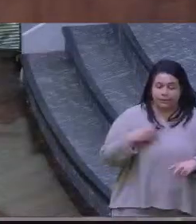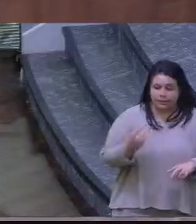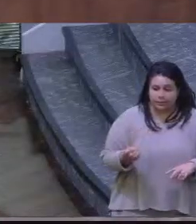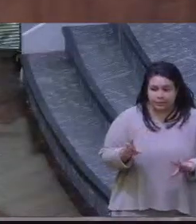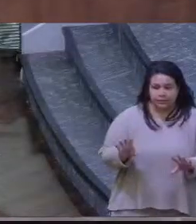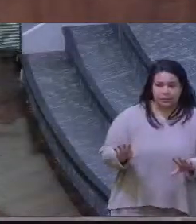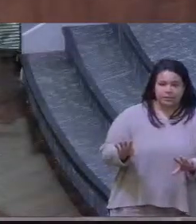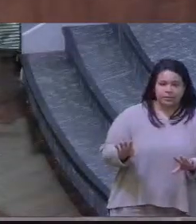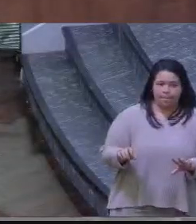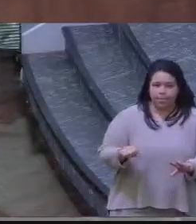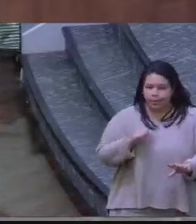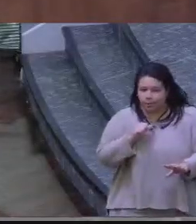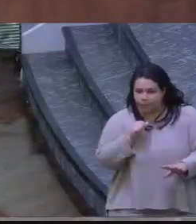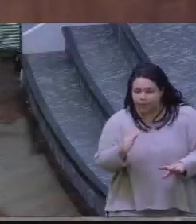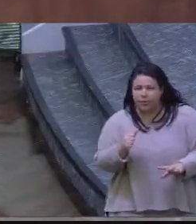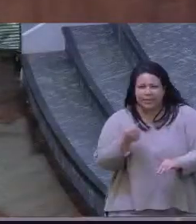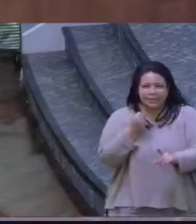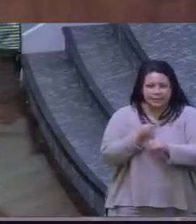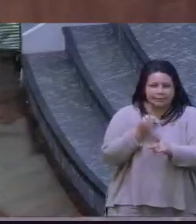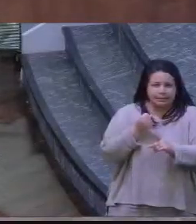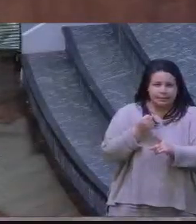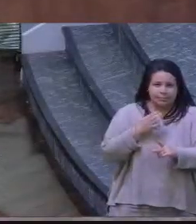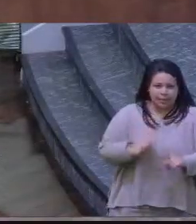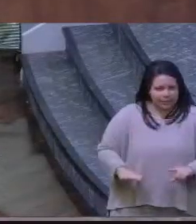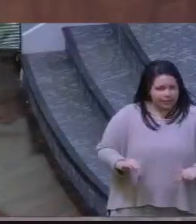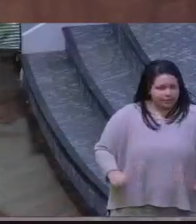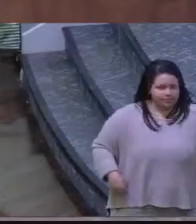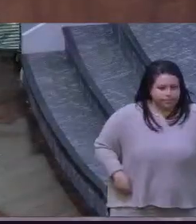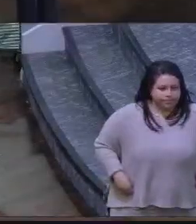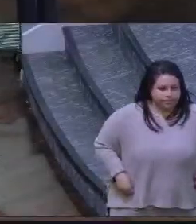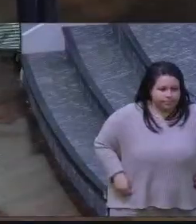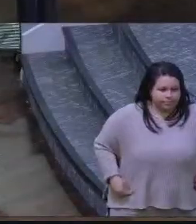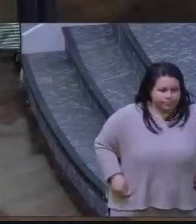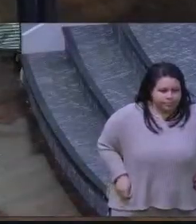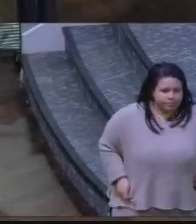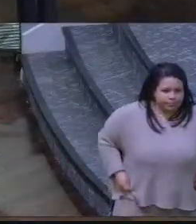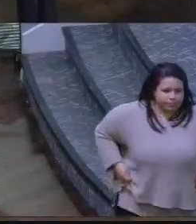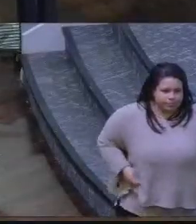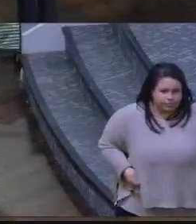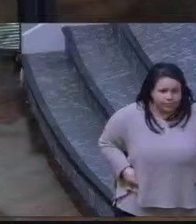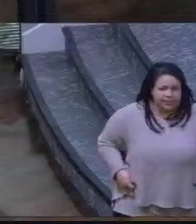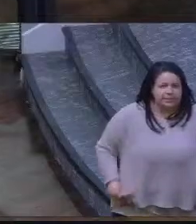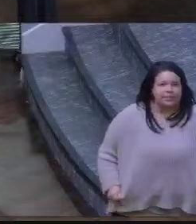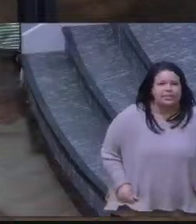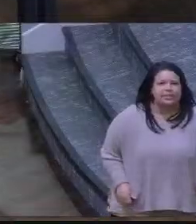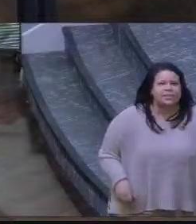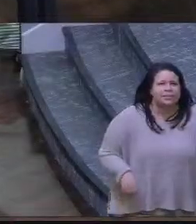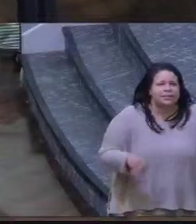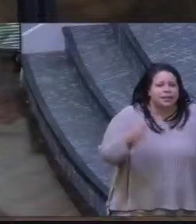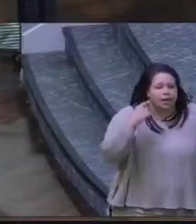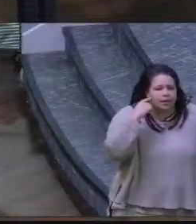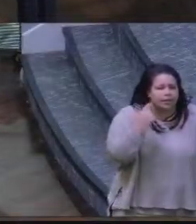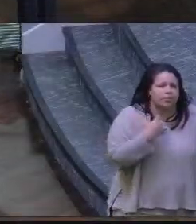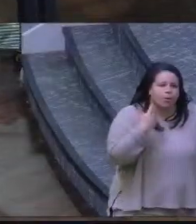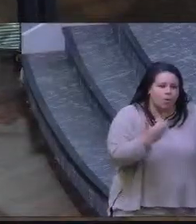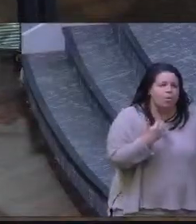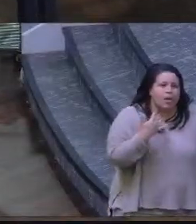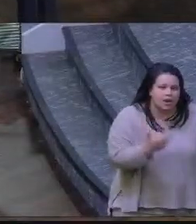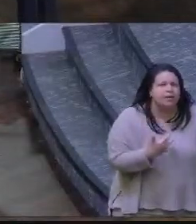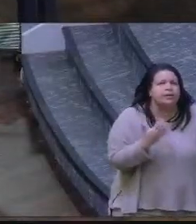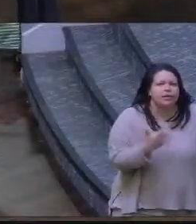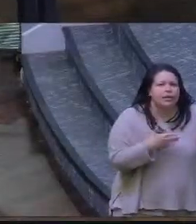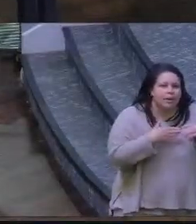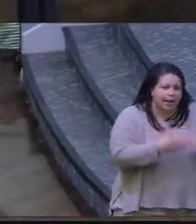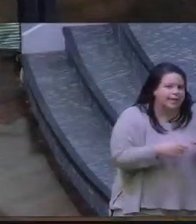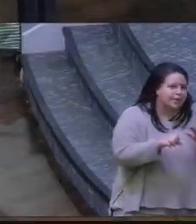as bad? Yes, sir. And I think, and I'll let Dr. Hooker chime in if he wants on this as well. I think we're still waiting for guidance from the state,